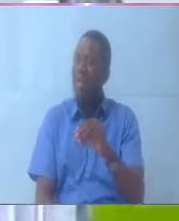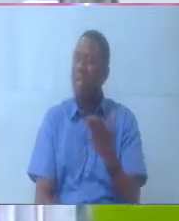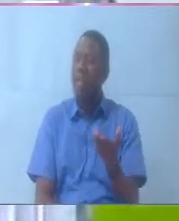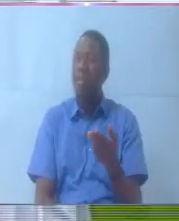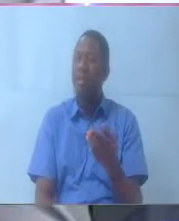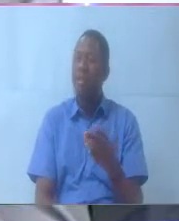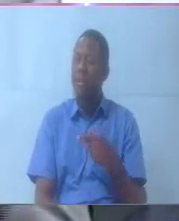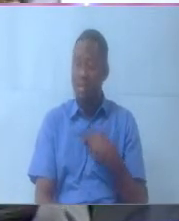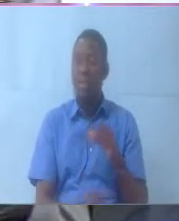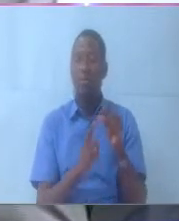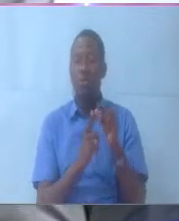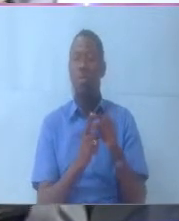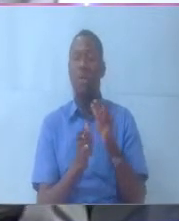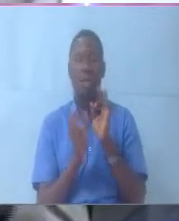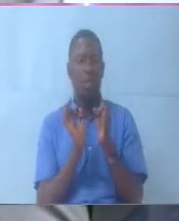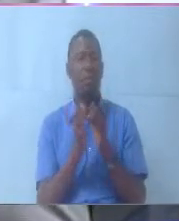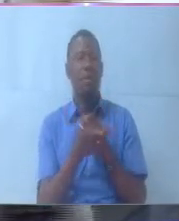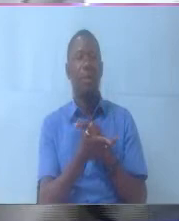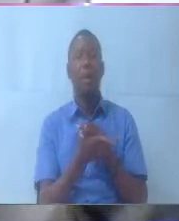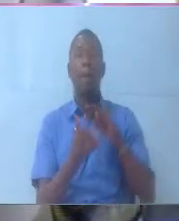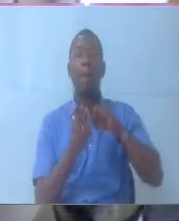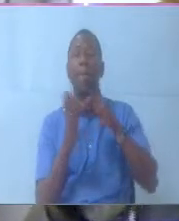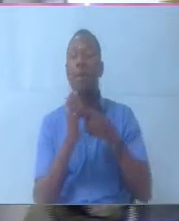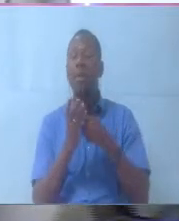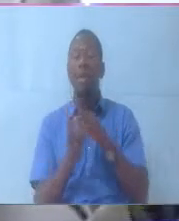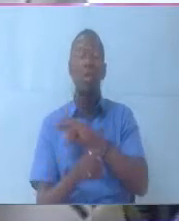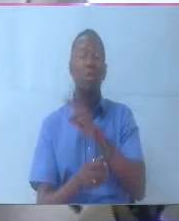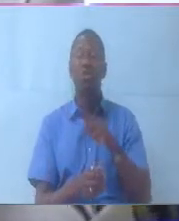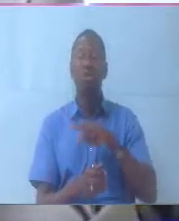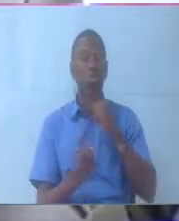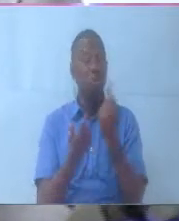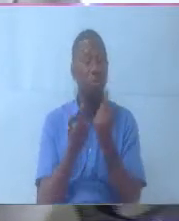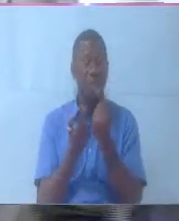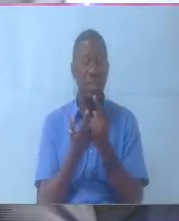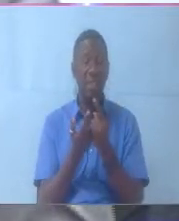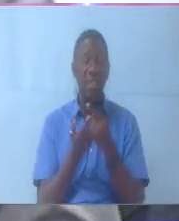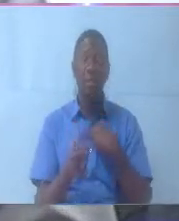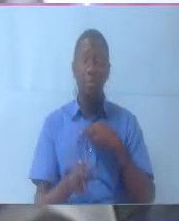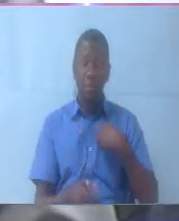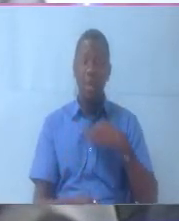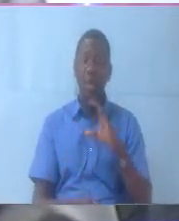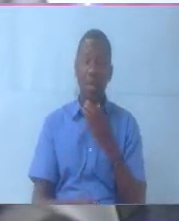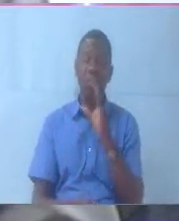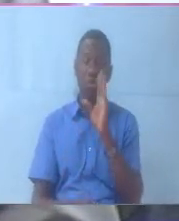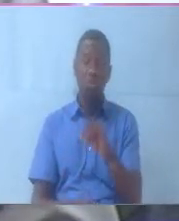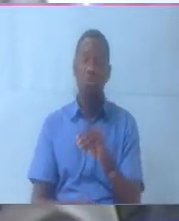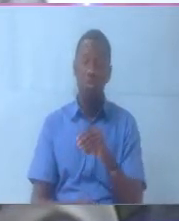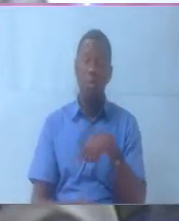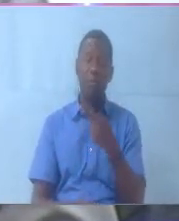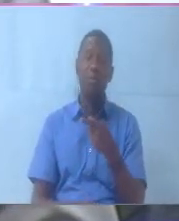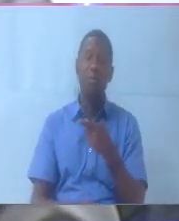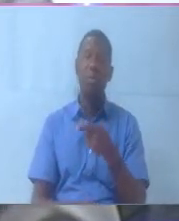Meaning, practically, there is nothing absolutely that I can do for Justice Jete.